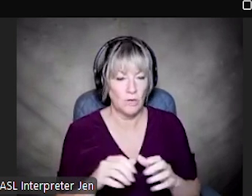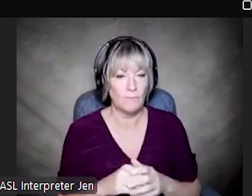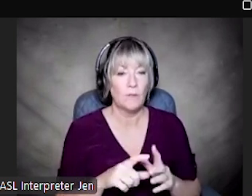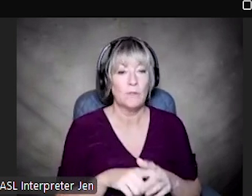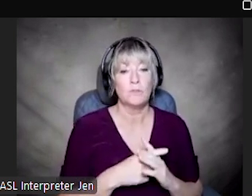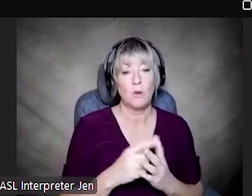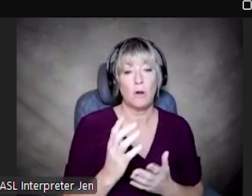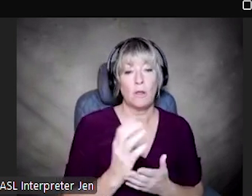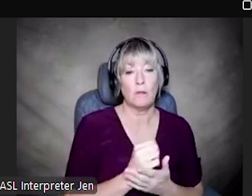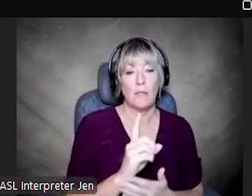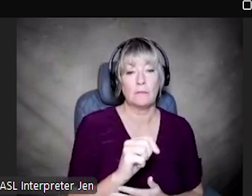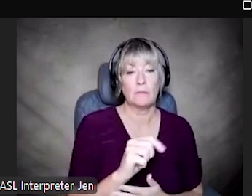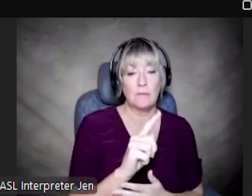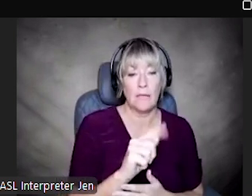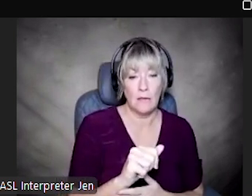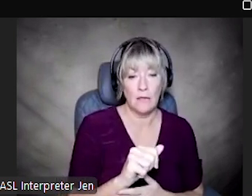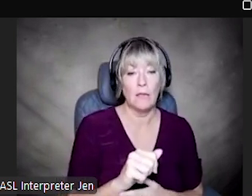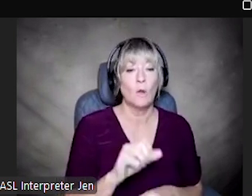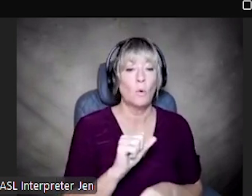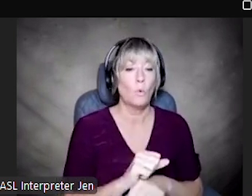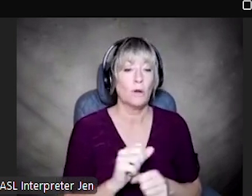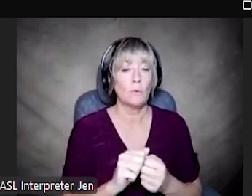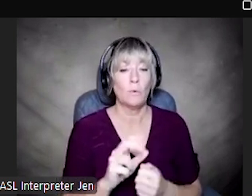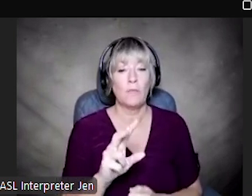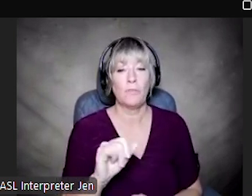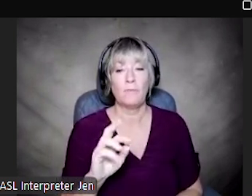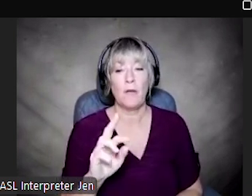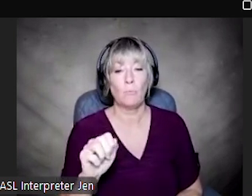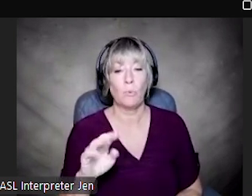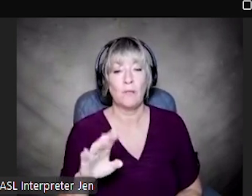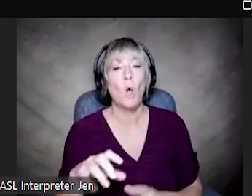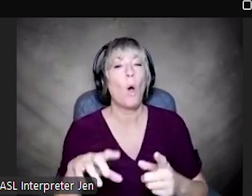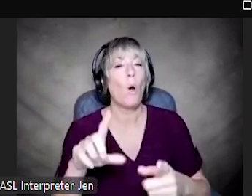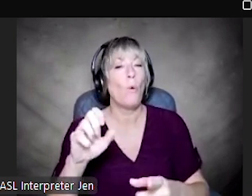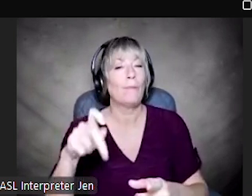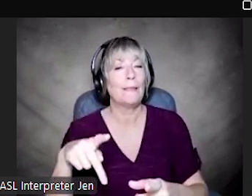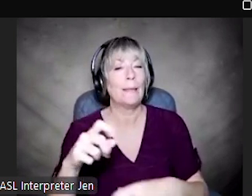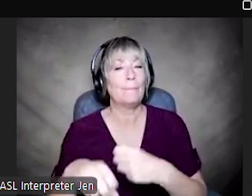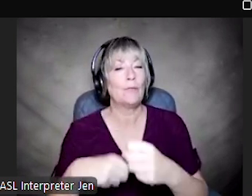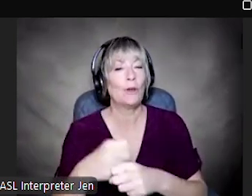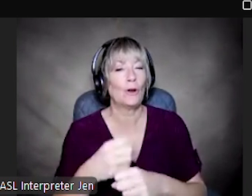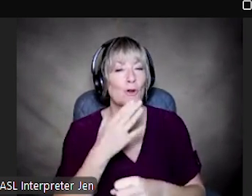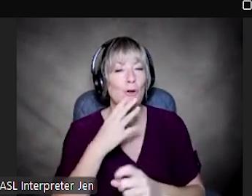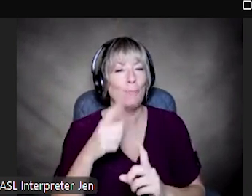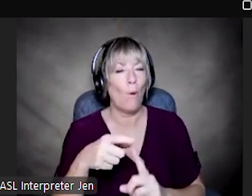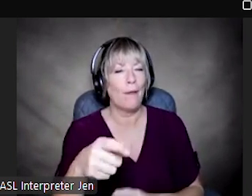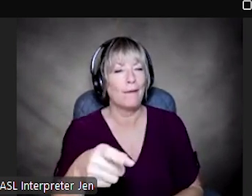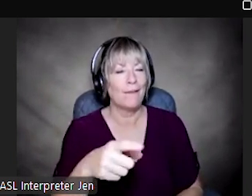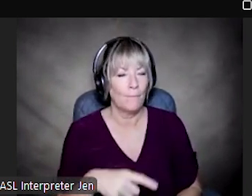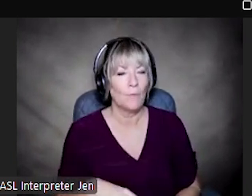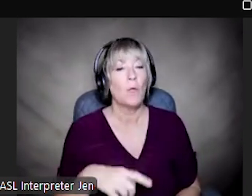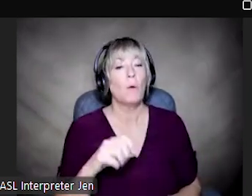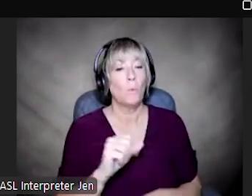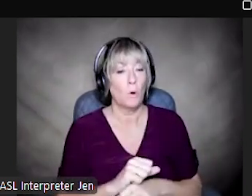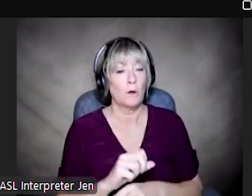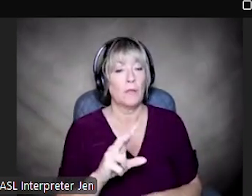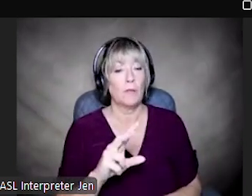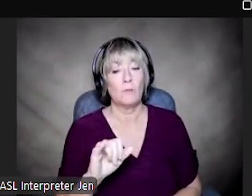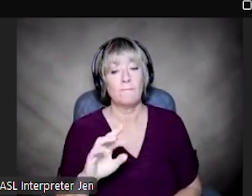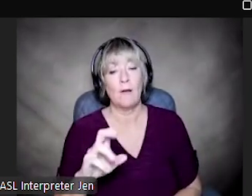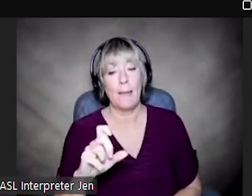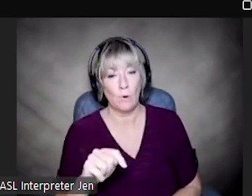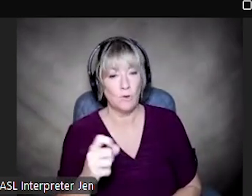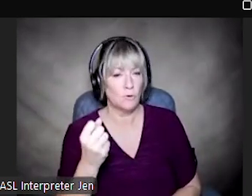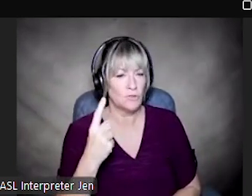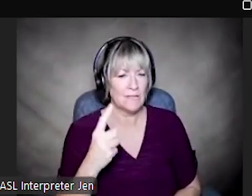started with data collection. We've been working with Vibrance. Oh, leap year, good points. We've been working with Vibrant to understand what is the call volume and